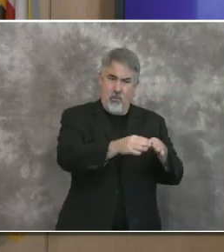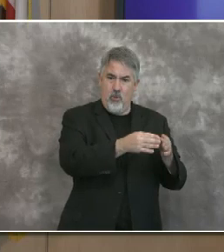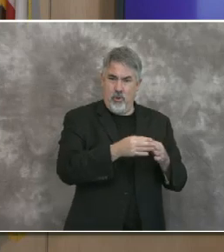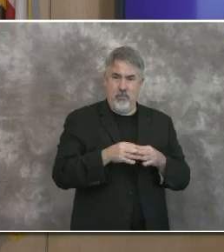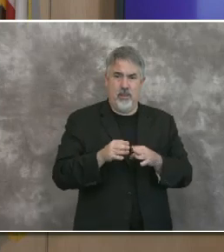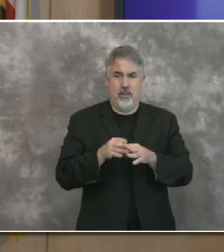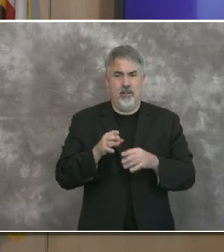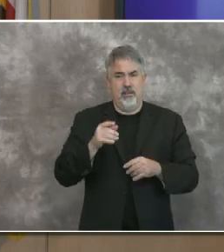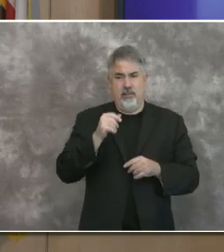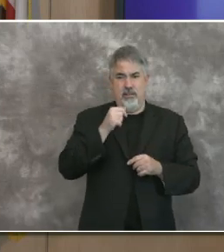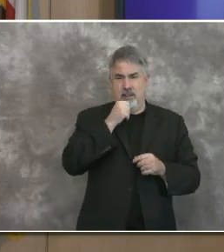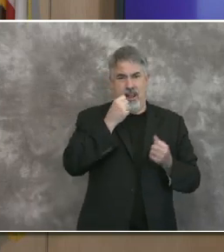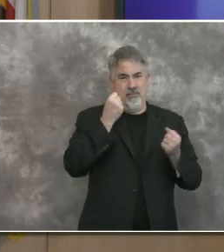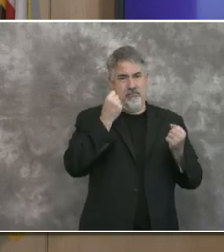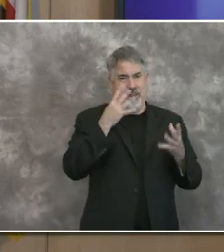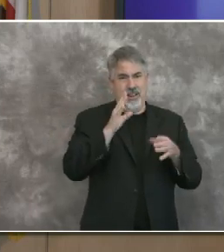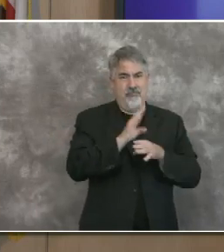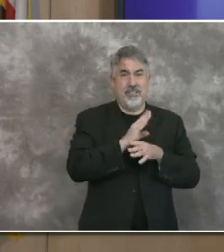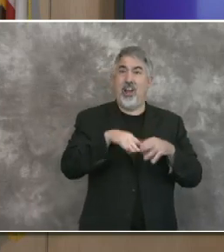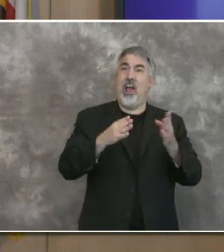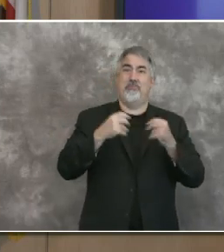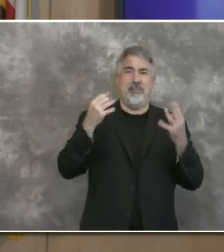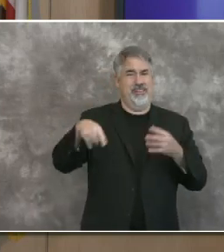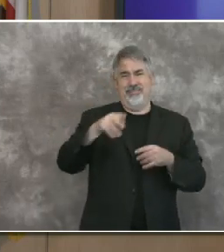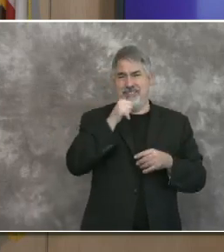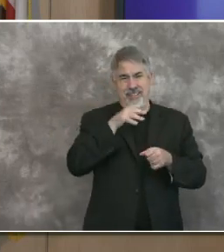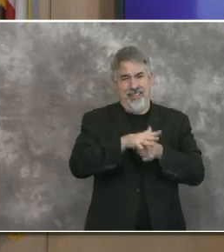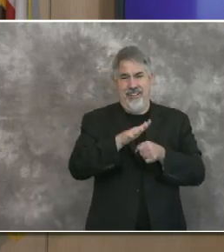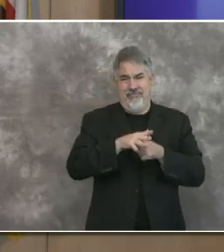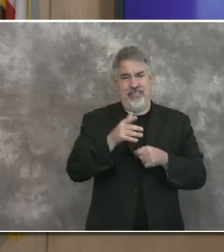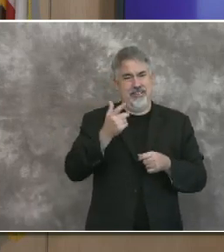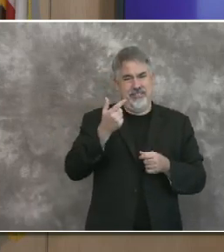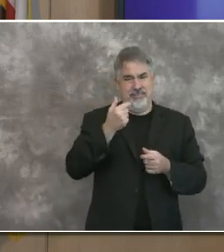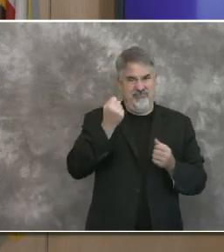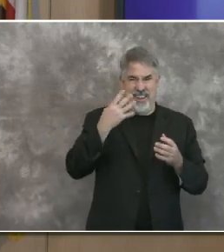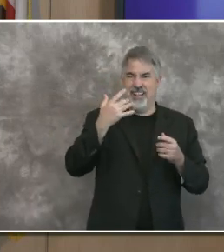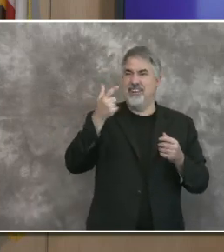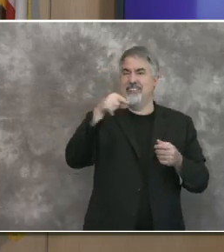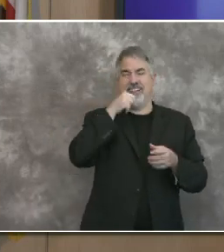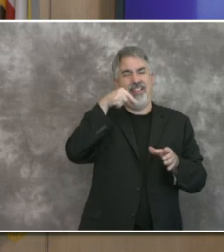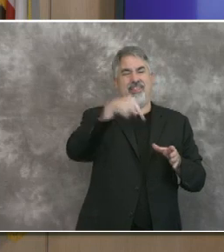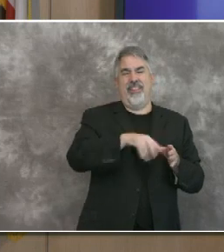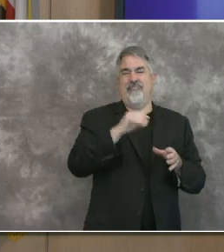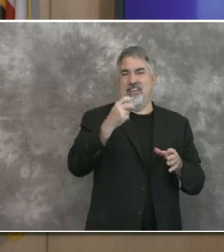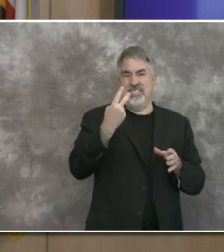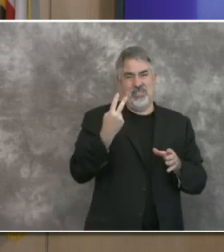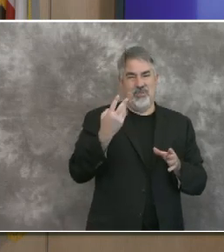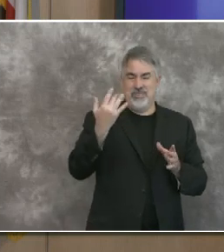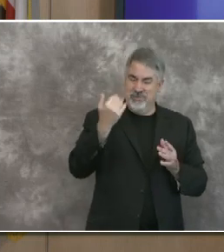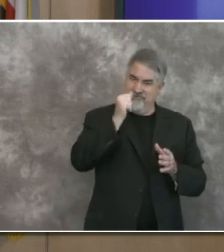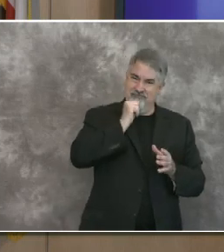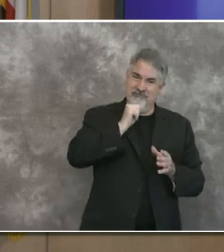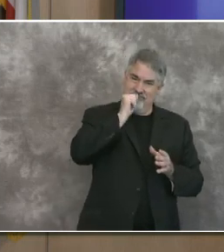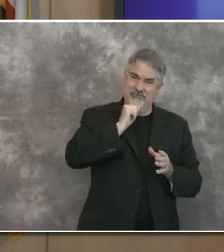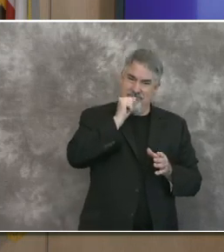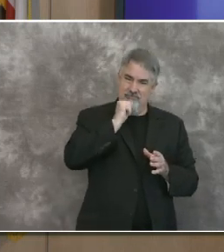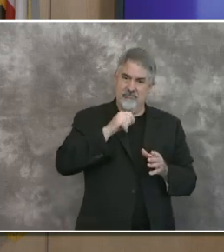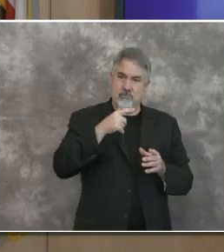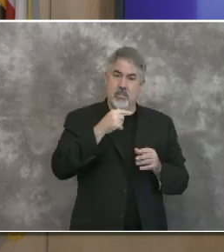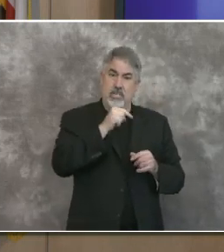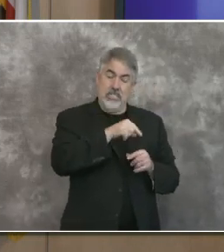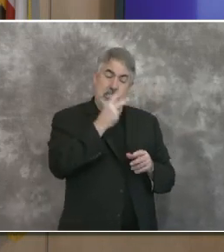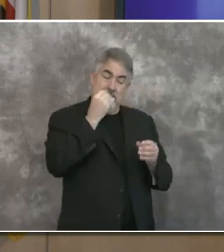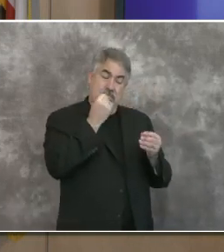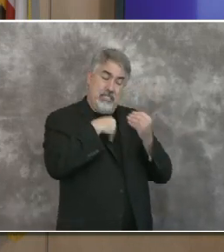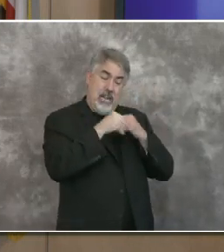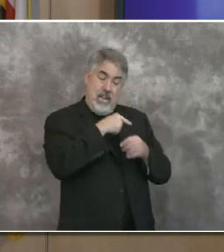entities left in stage 2, as outlined by the state of California, to get to. In-person dining is obviously one of those. What I would encourage